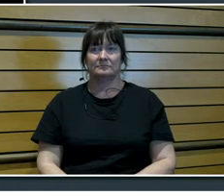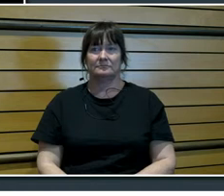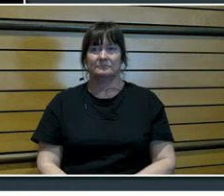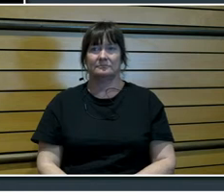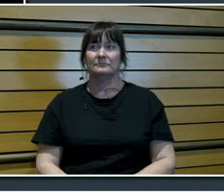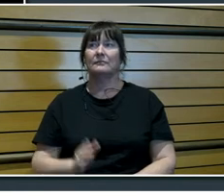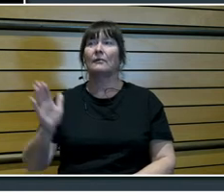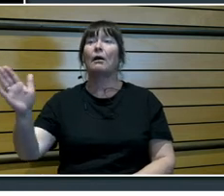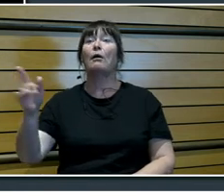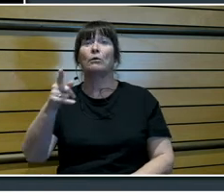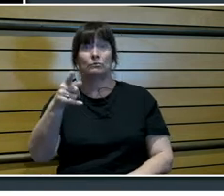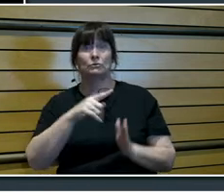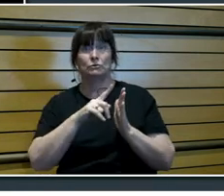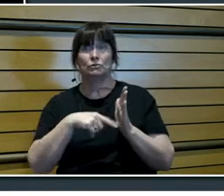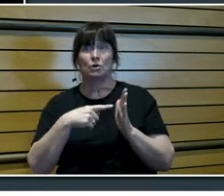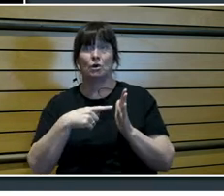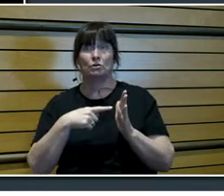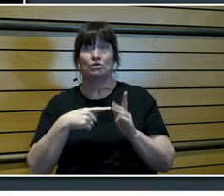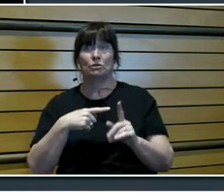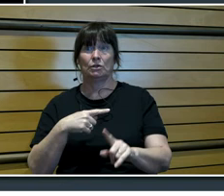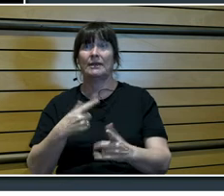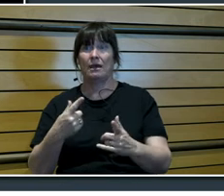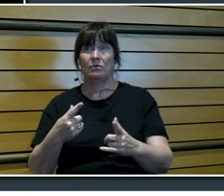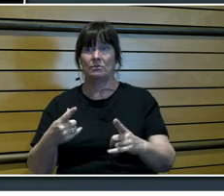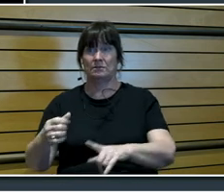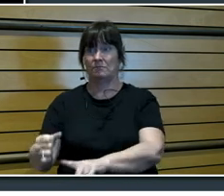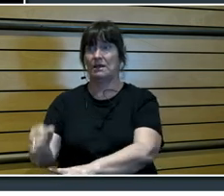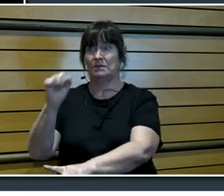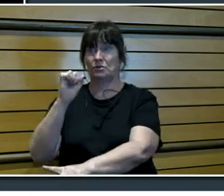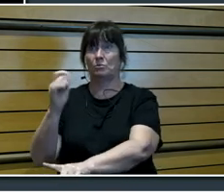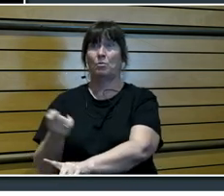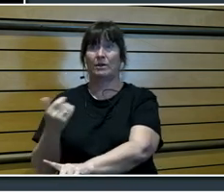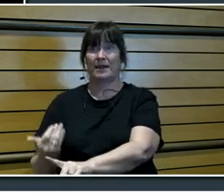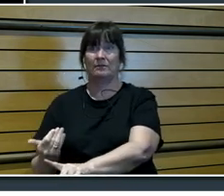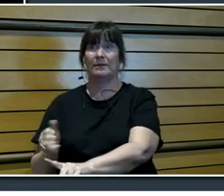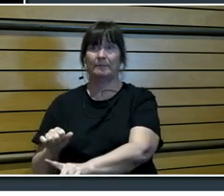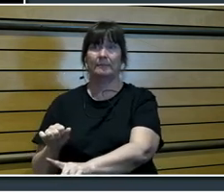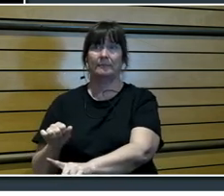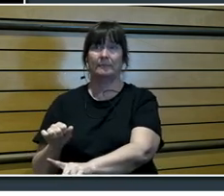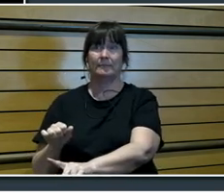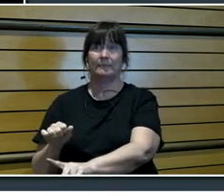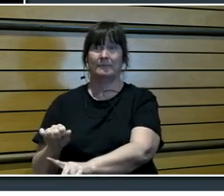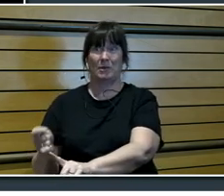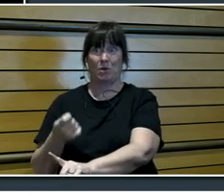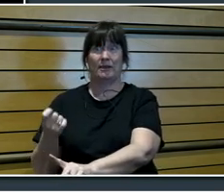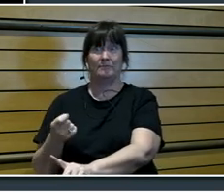John, just so you're aware, the desk mics will pick you up now. Is it working? These ones will pick you up now. They're